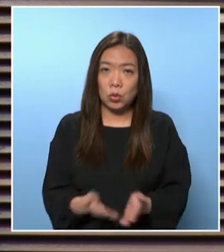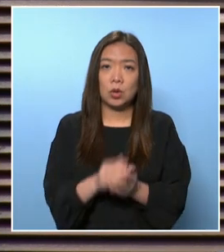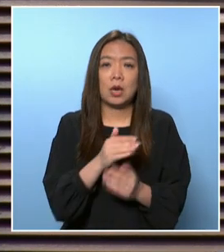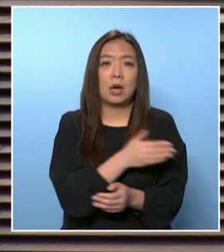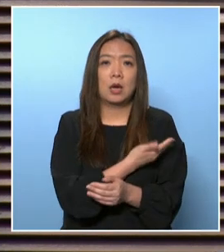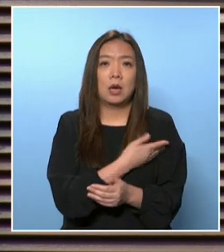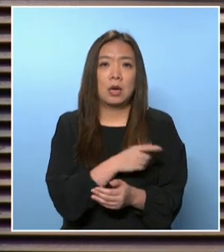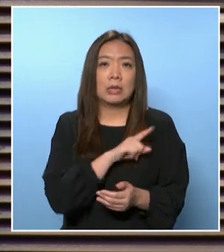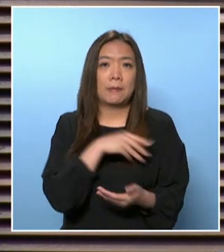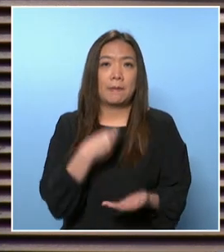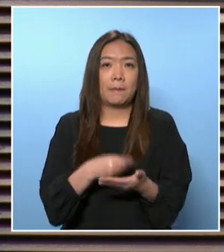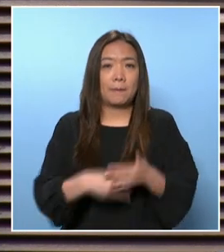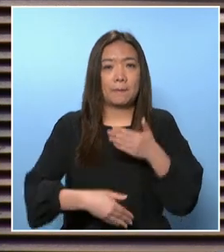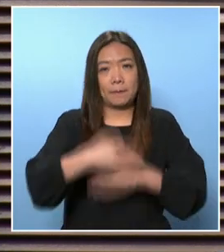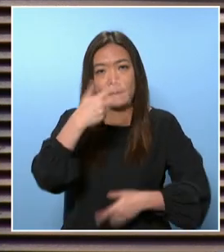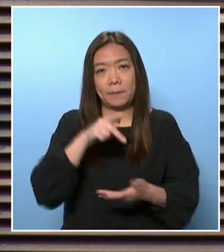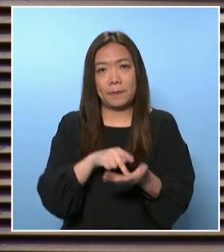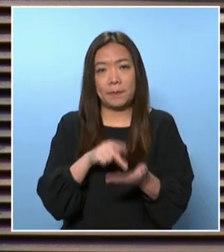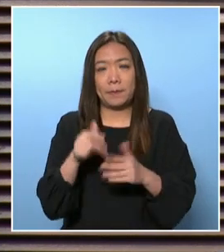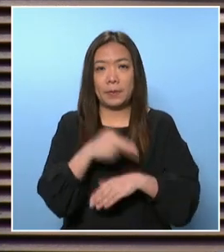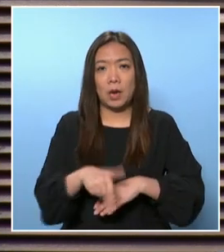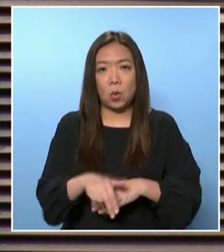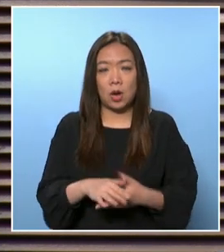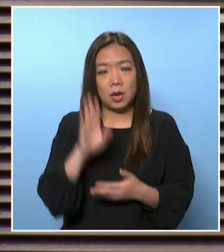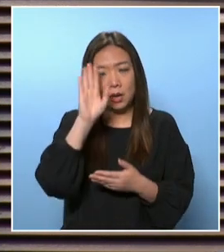and consultant posts. We also have the